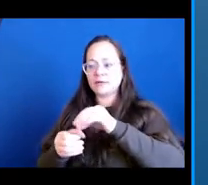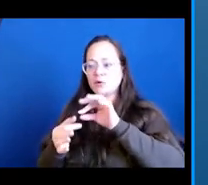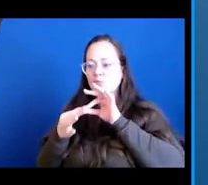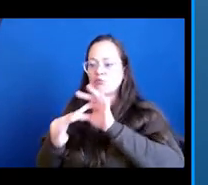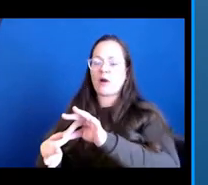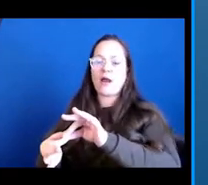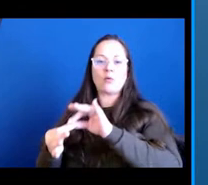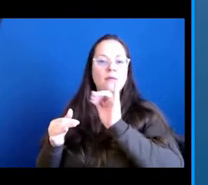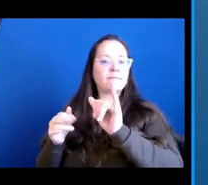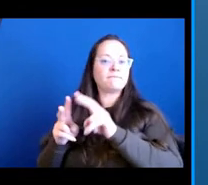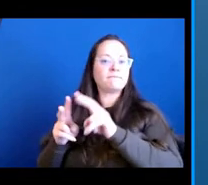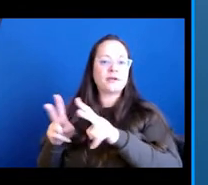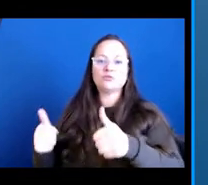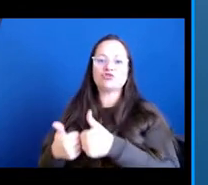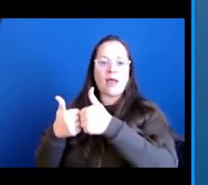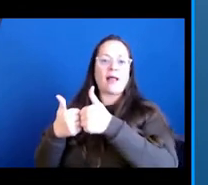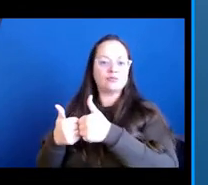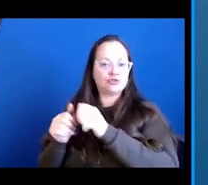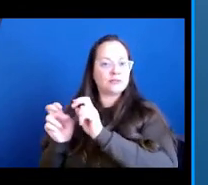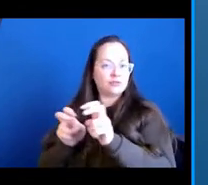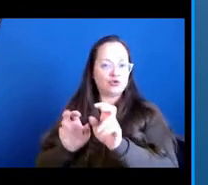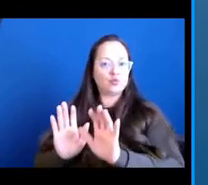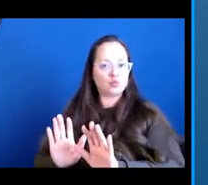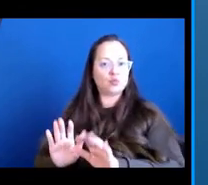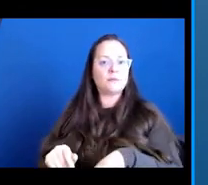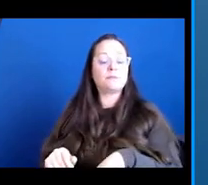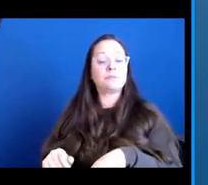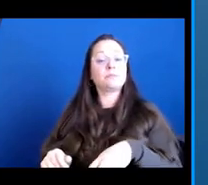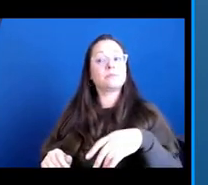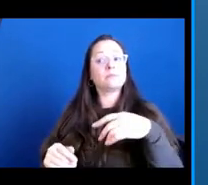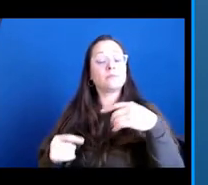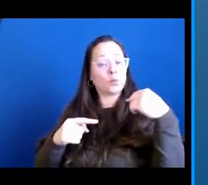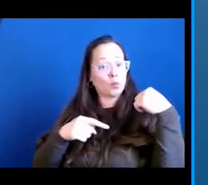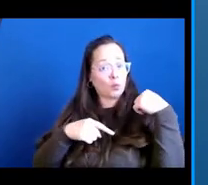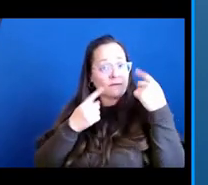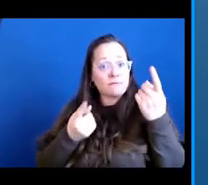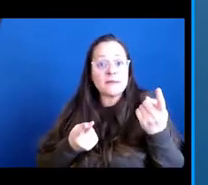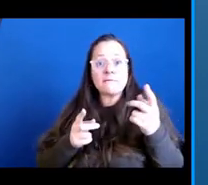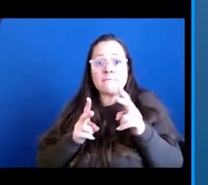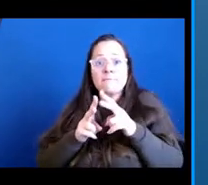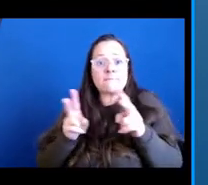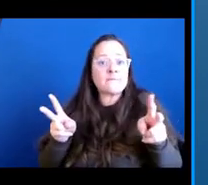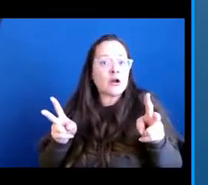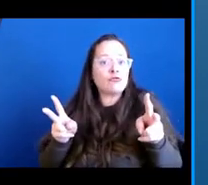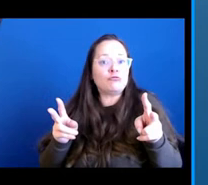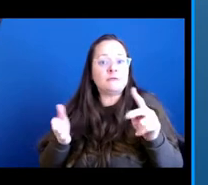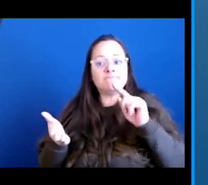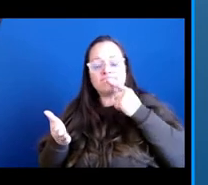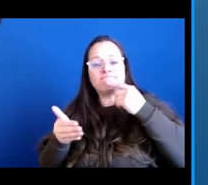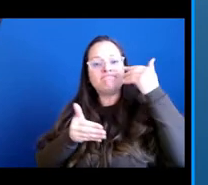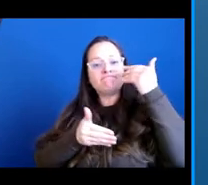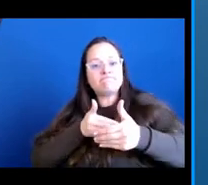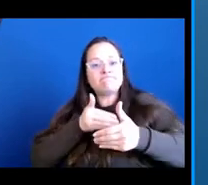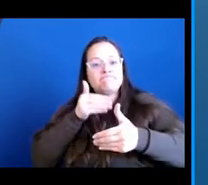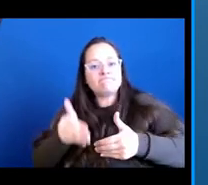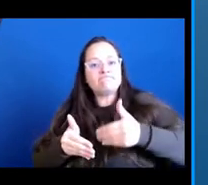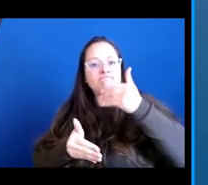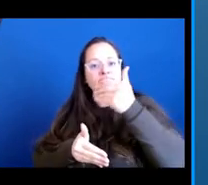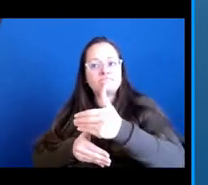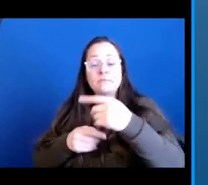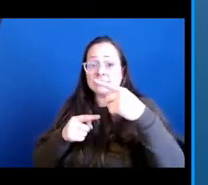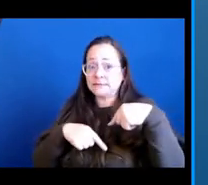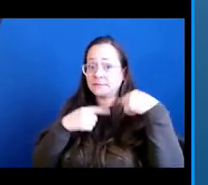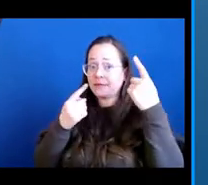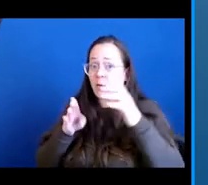issue we have been very deliberative it has been open it has been transparent